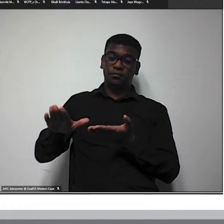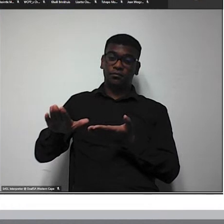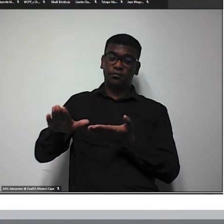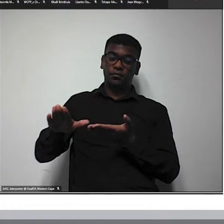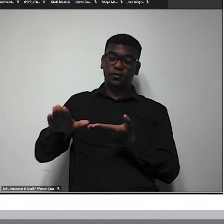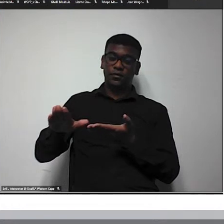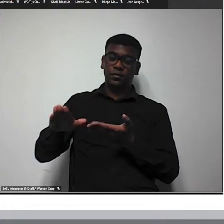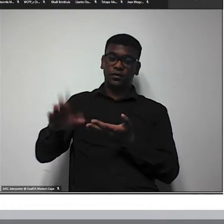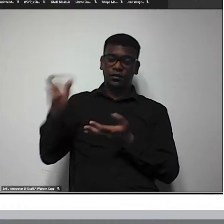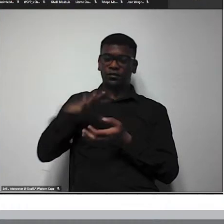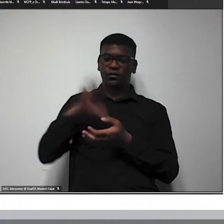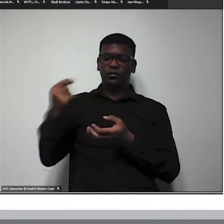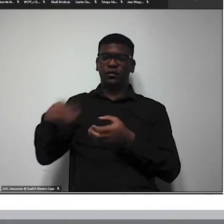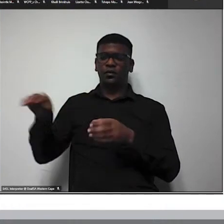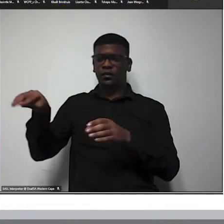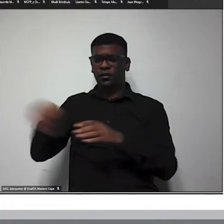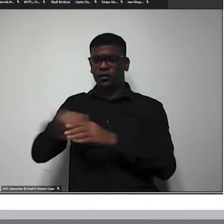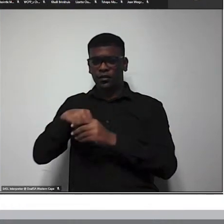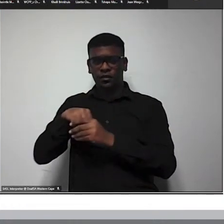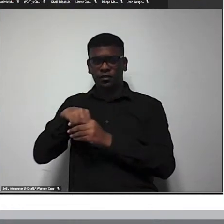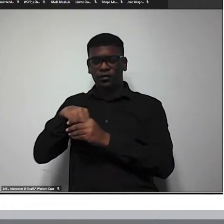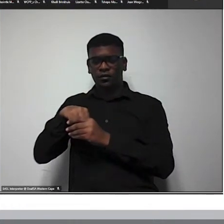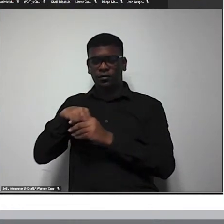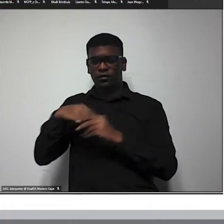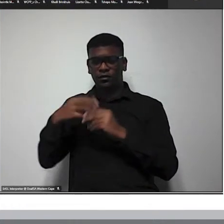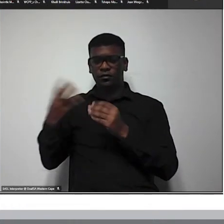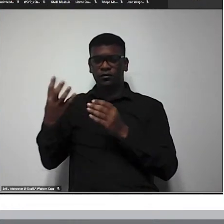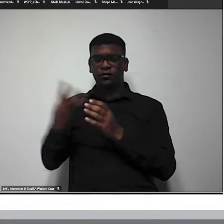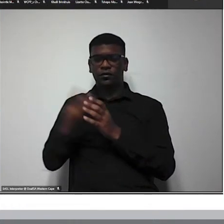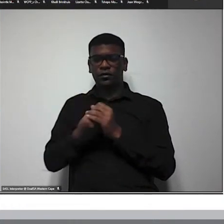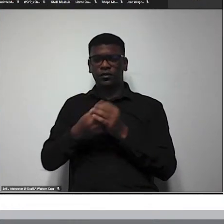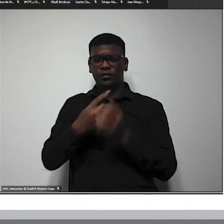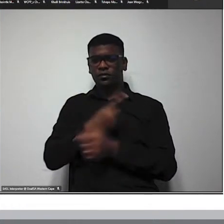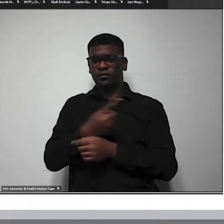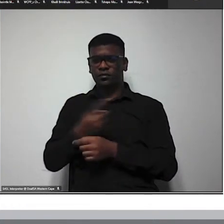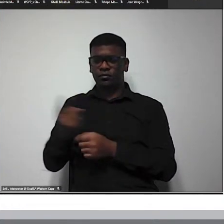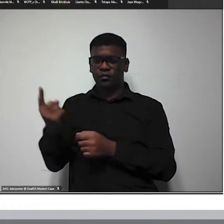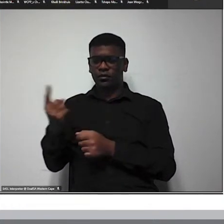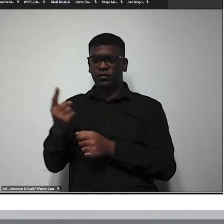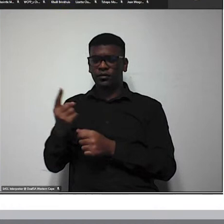to be part of this type of lucrative